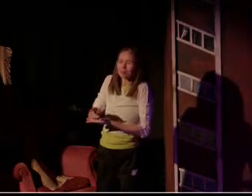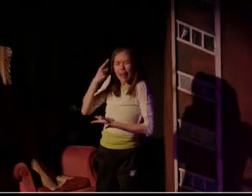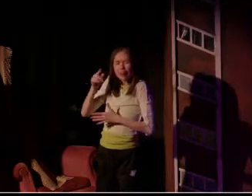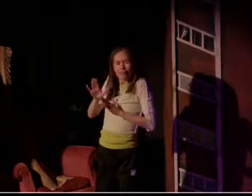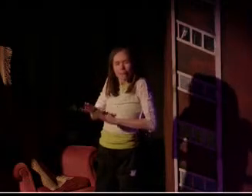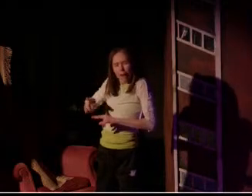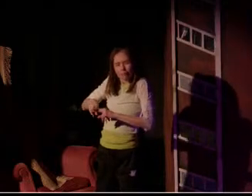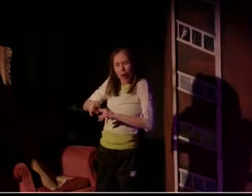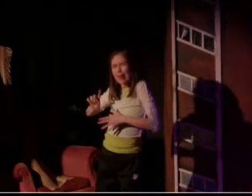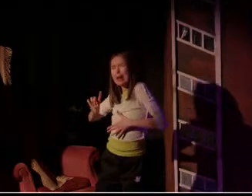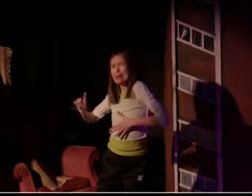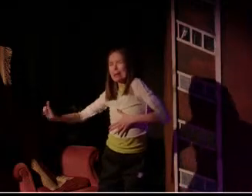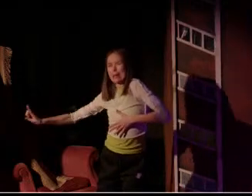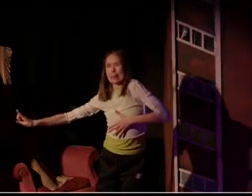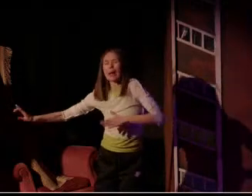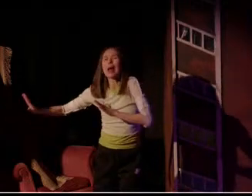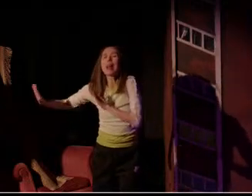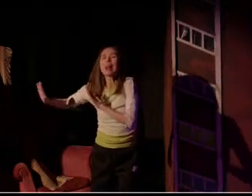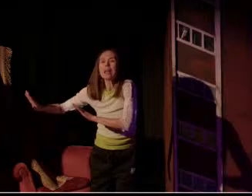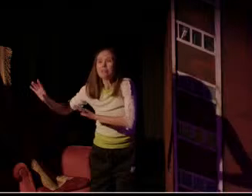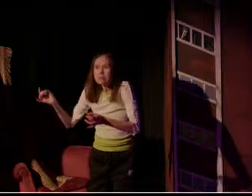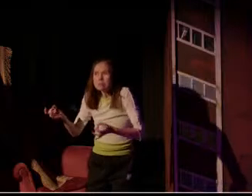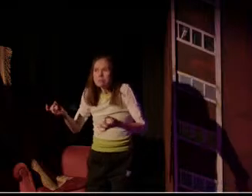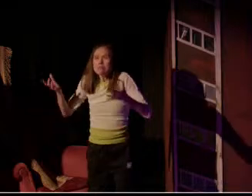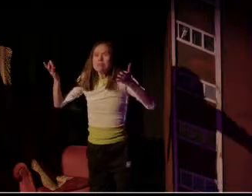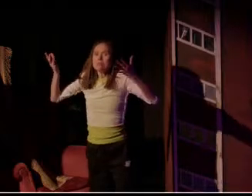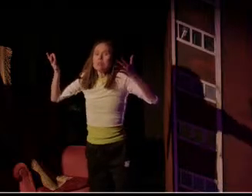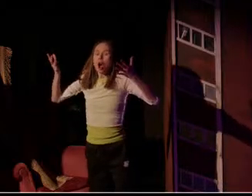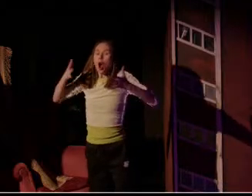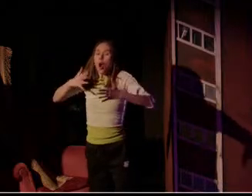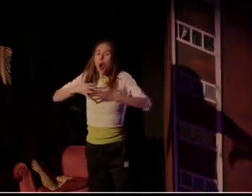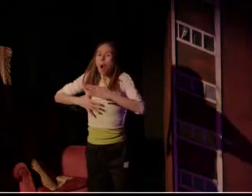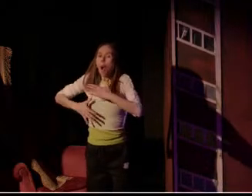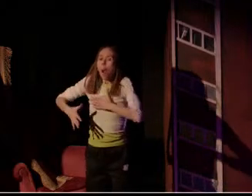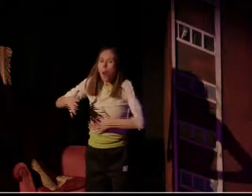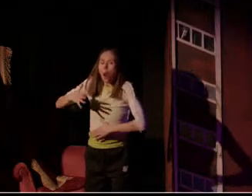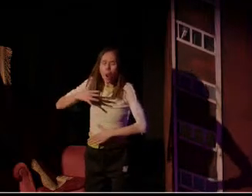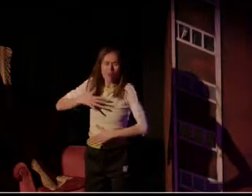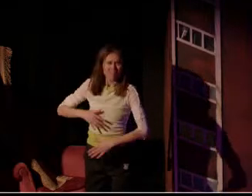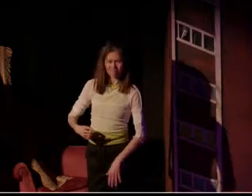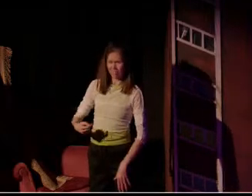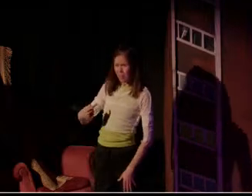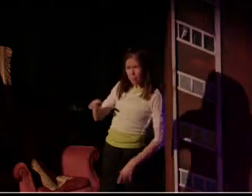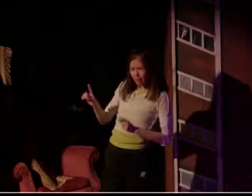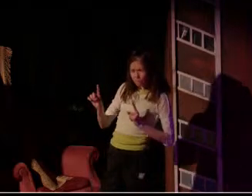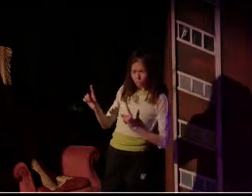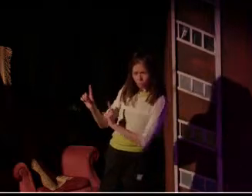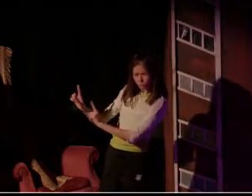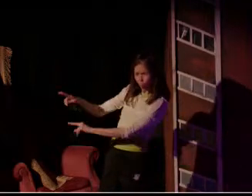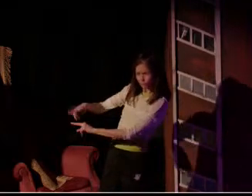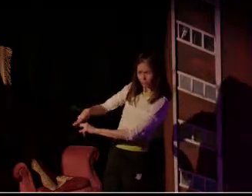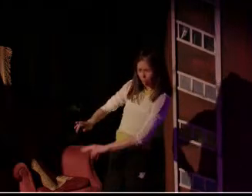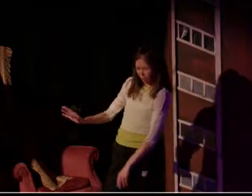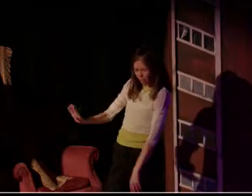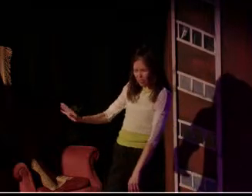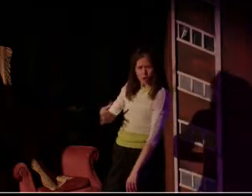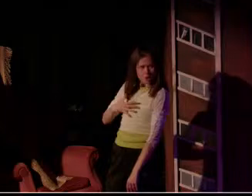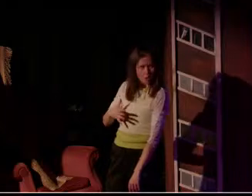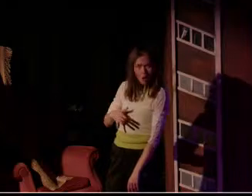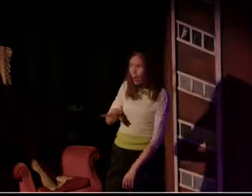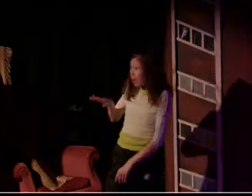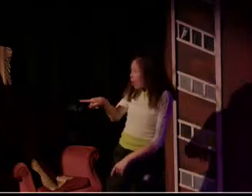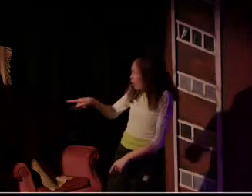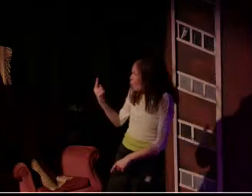So, until his fury settles, do not go before him. I do not intend to. Are you